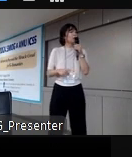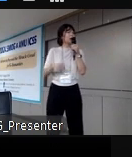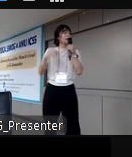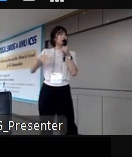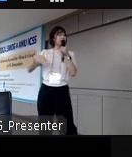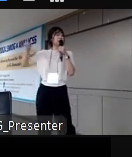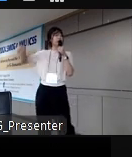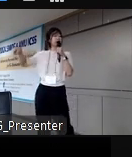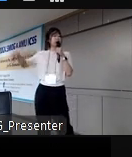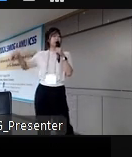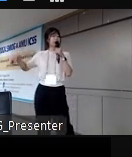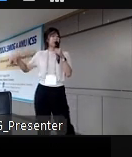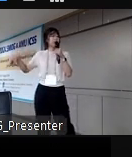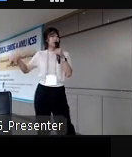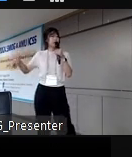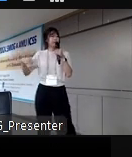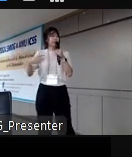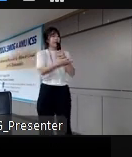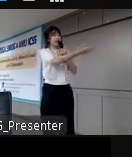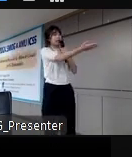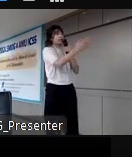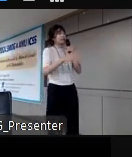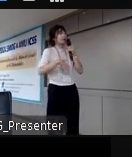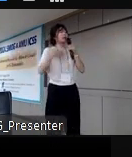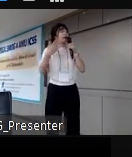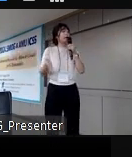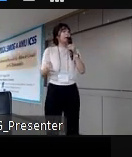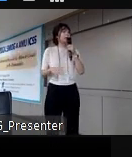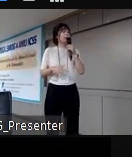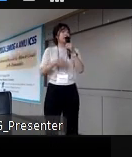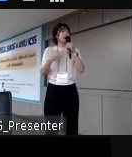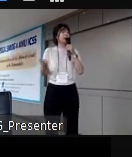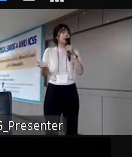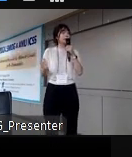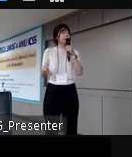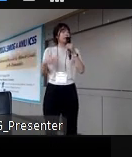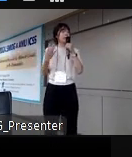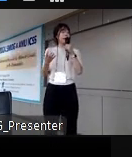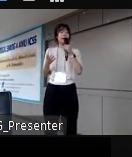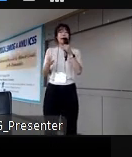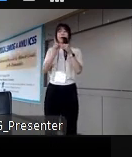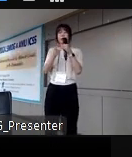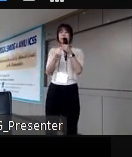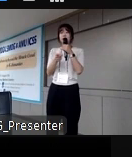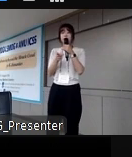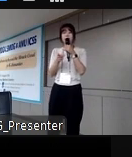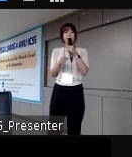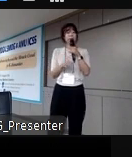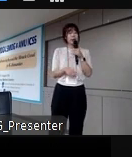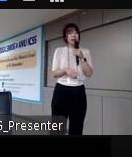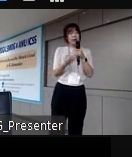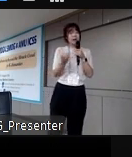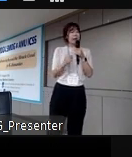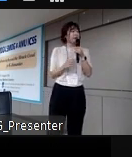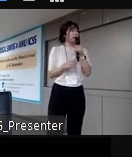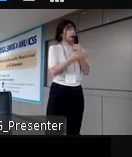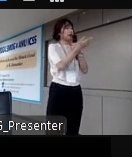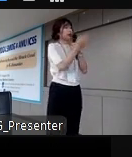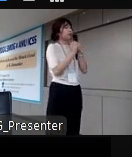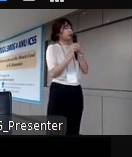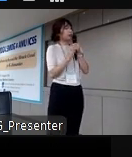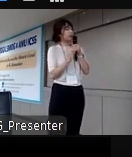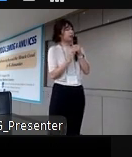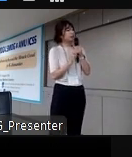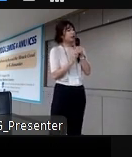where I don't create a locus for boy, and I simply follow up with a null argument, bare noun, or ix neutral. And 3